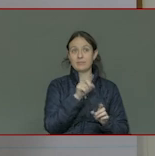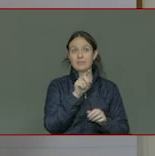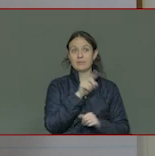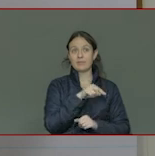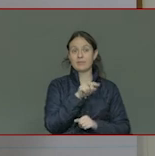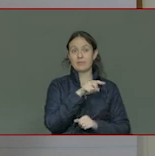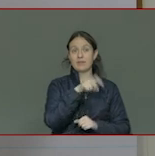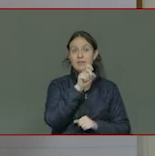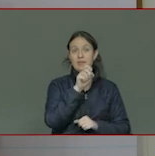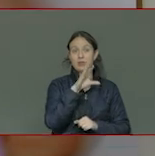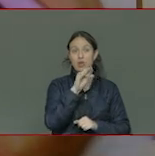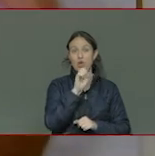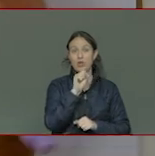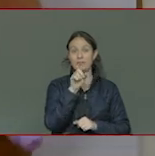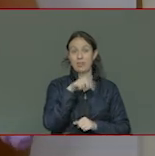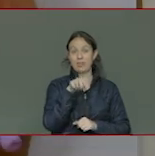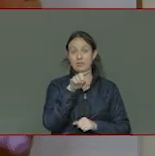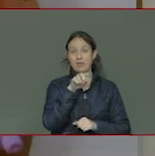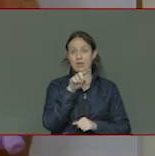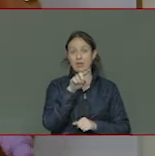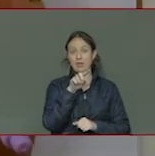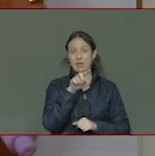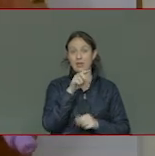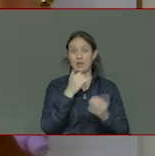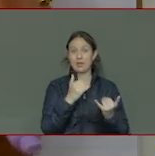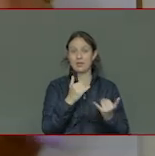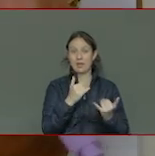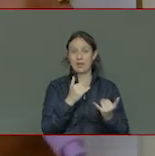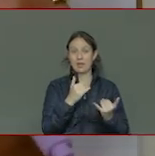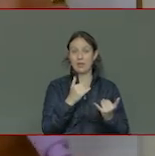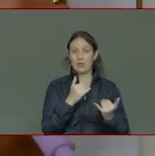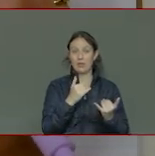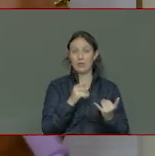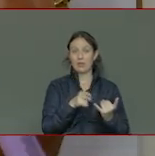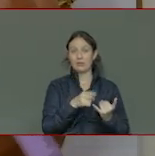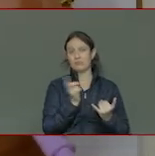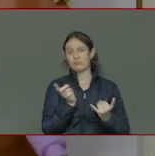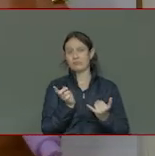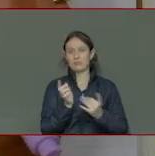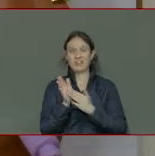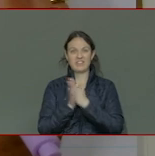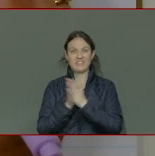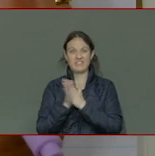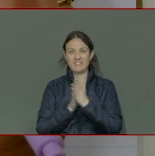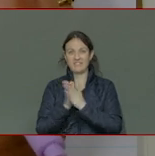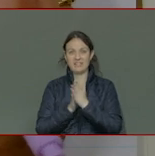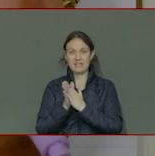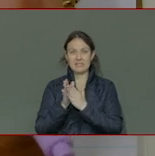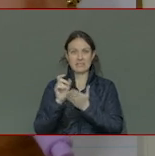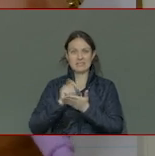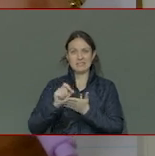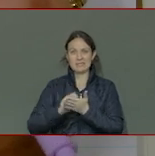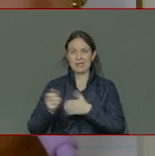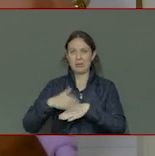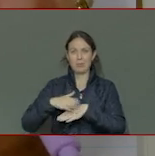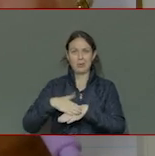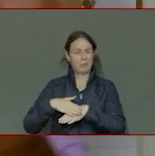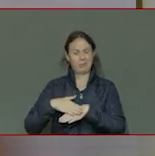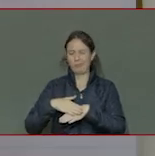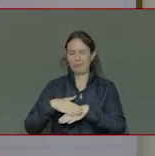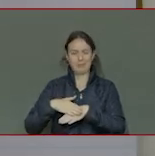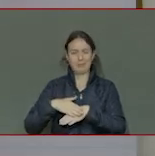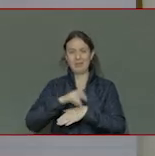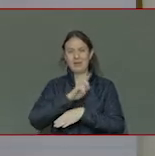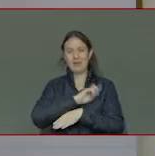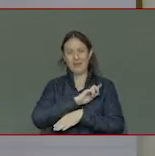cos theta. I'm not going to expand the friction. Why not? Because